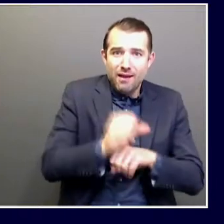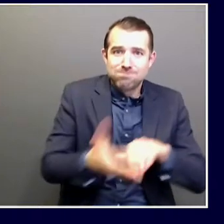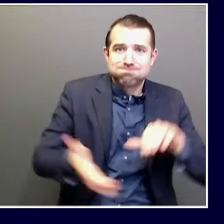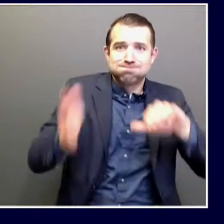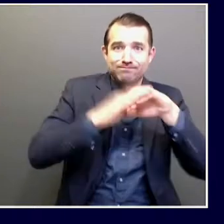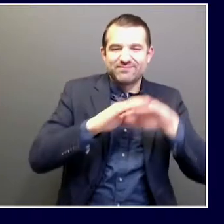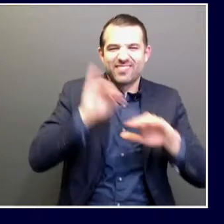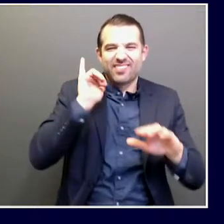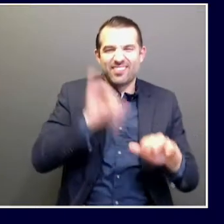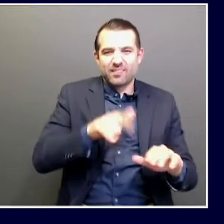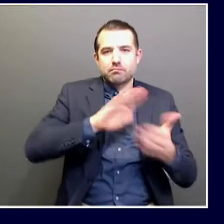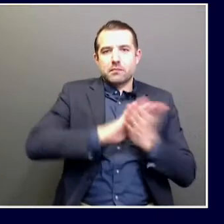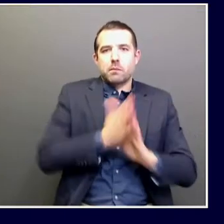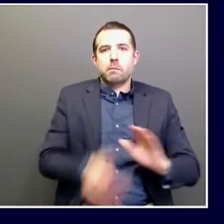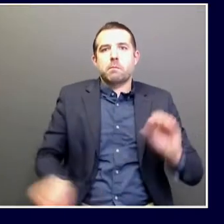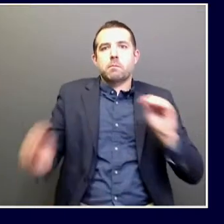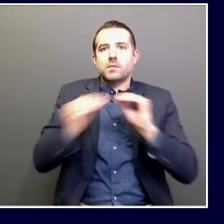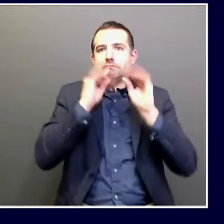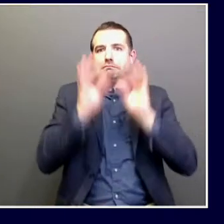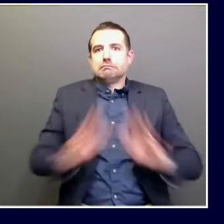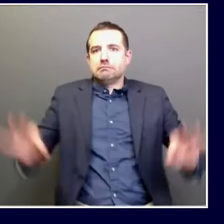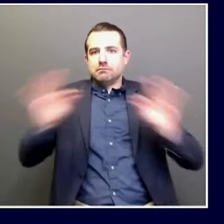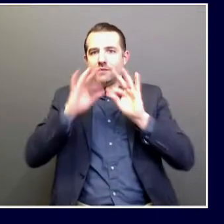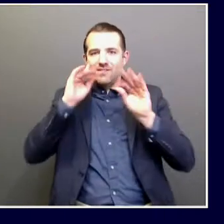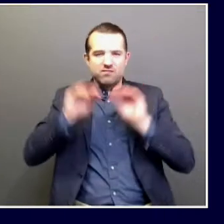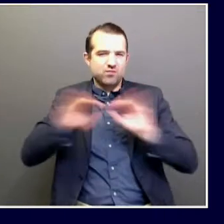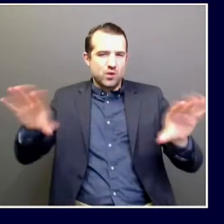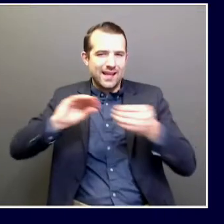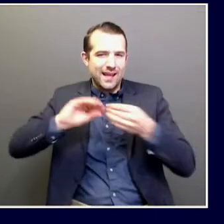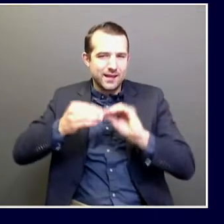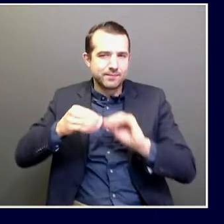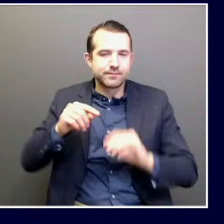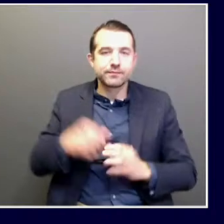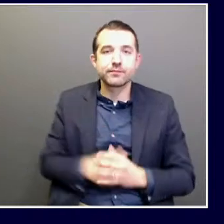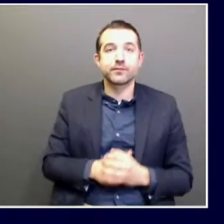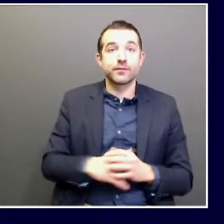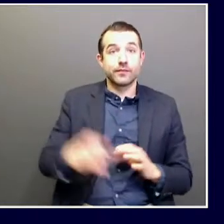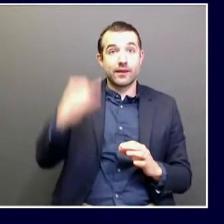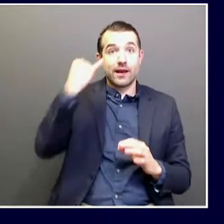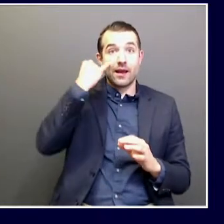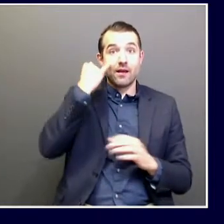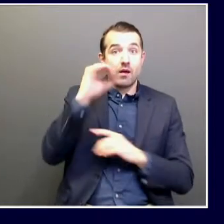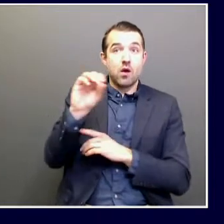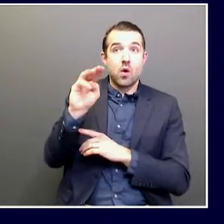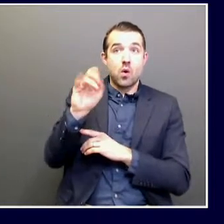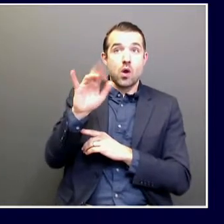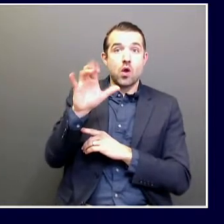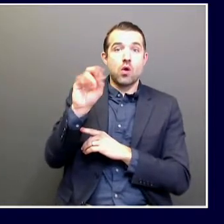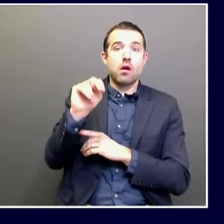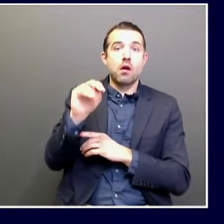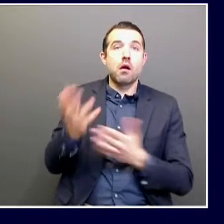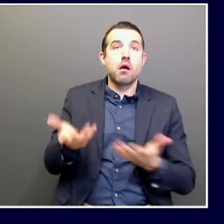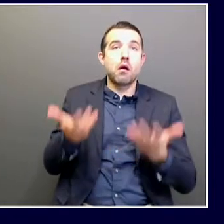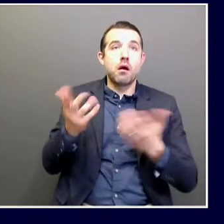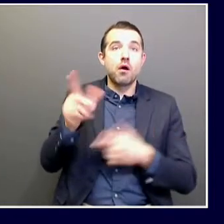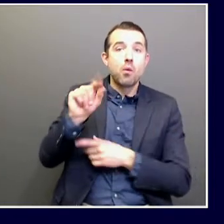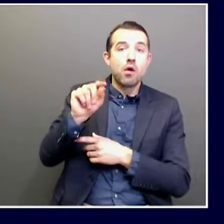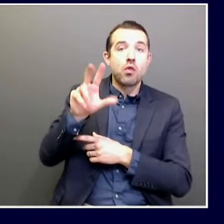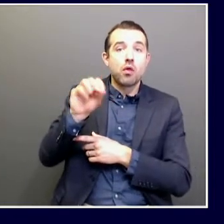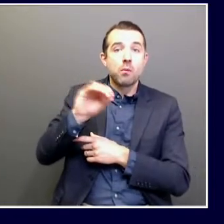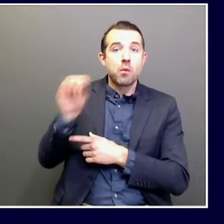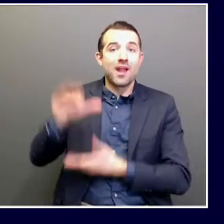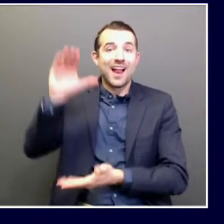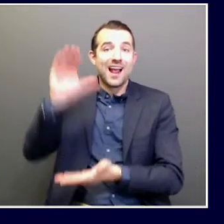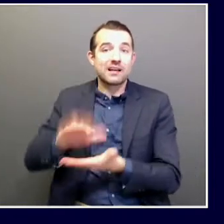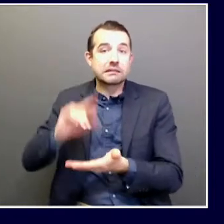hospital. Even if the Omicron variant proves to be 20 or 30% less severe, if it